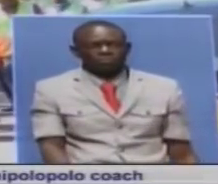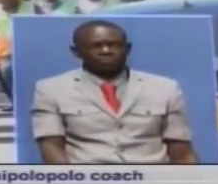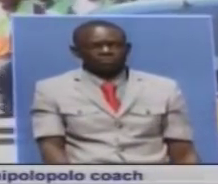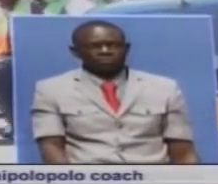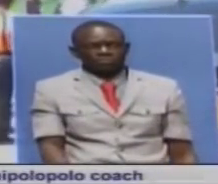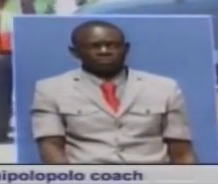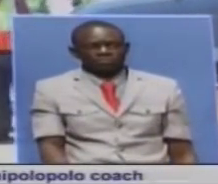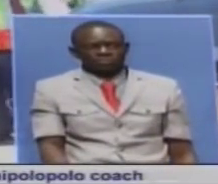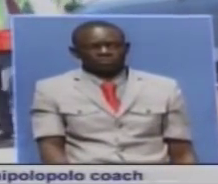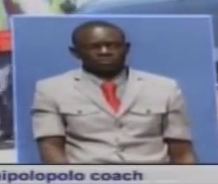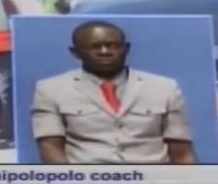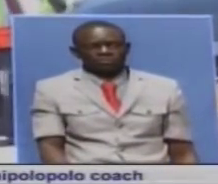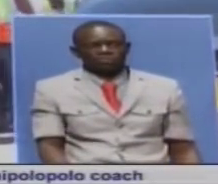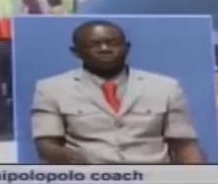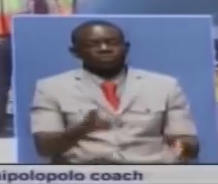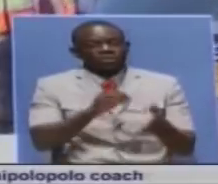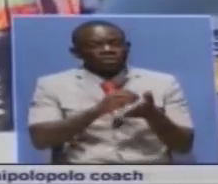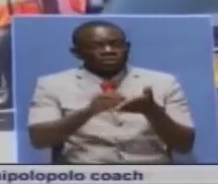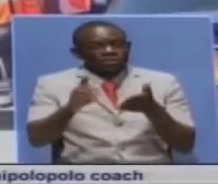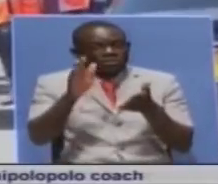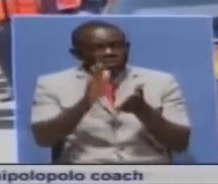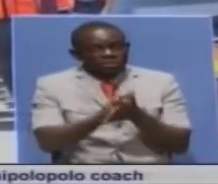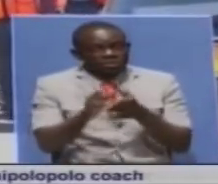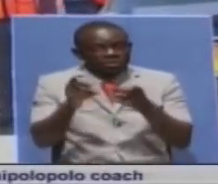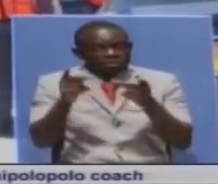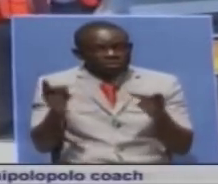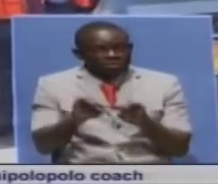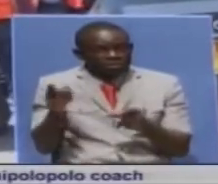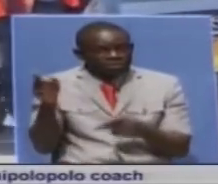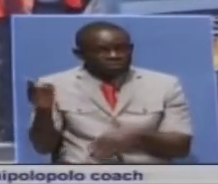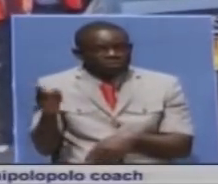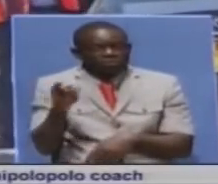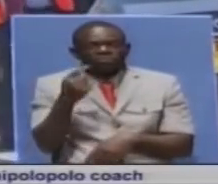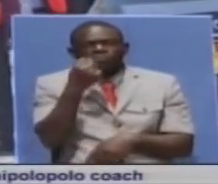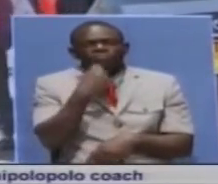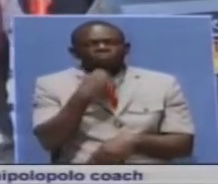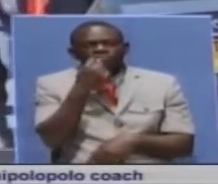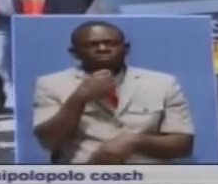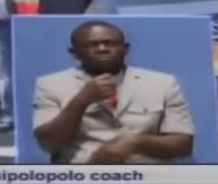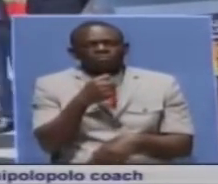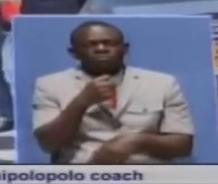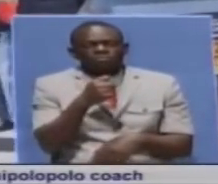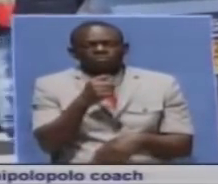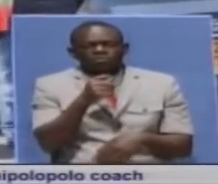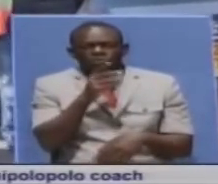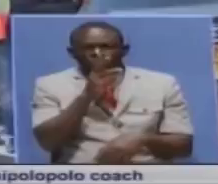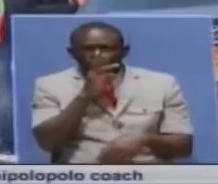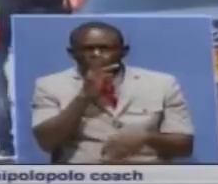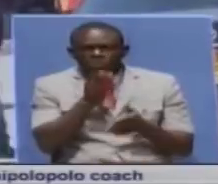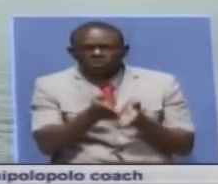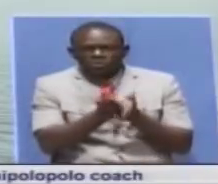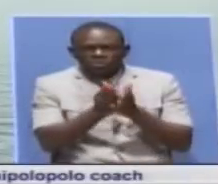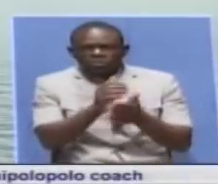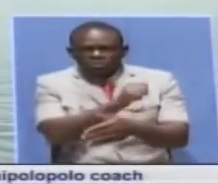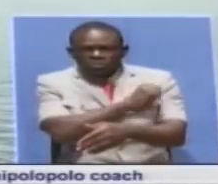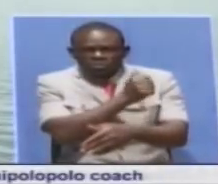tour of the port of the Dar es Salaam facility conducted by the Tanzania Port Authority and stakeholders from the transit